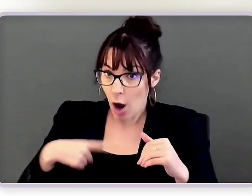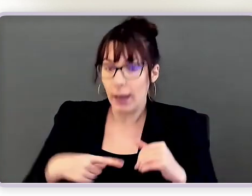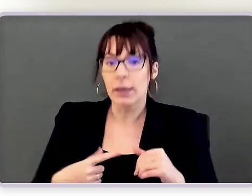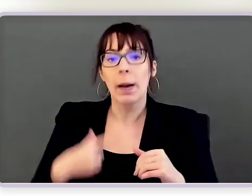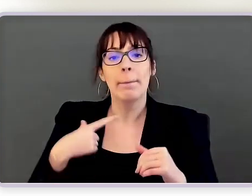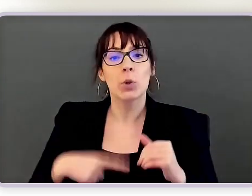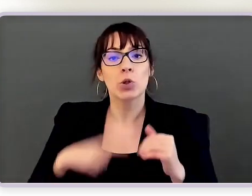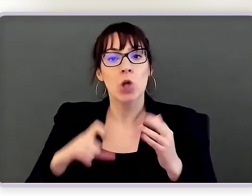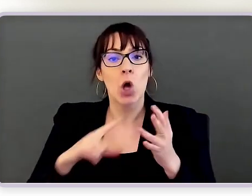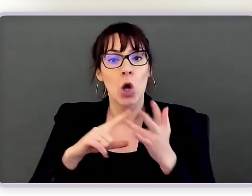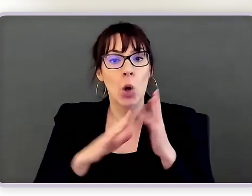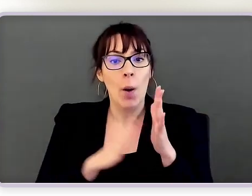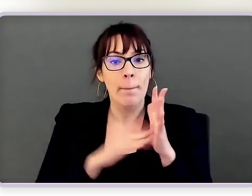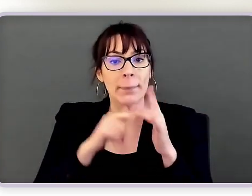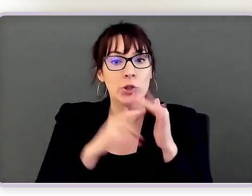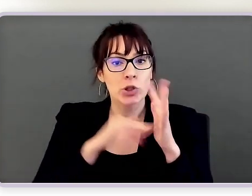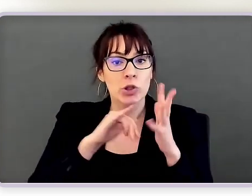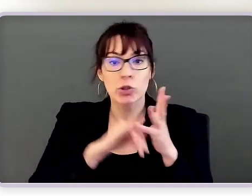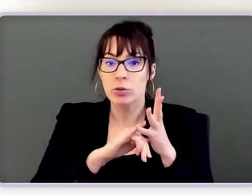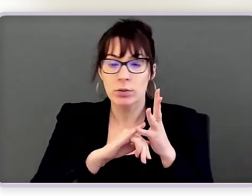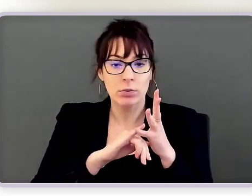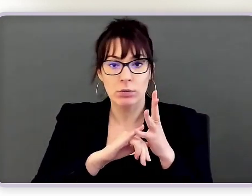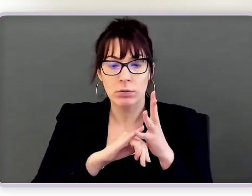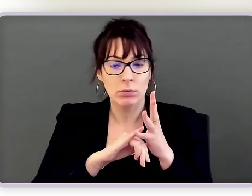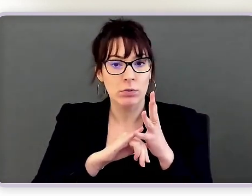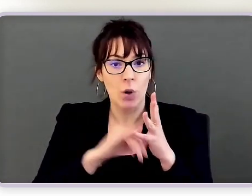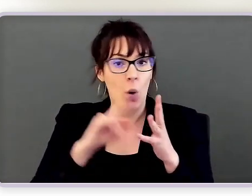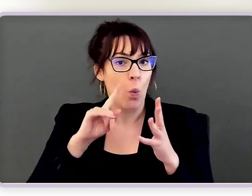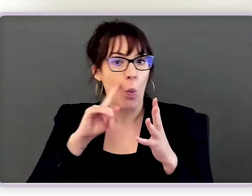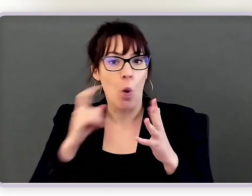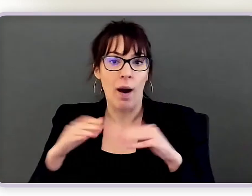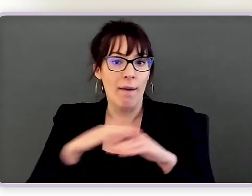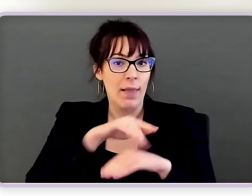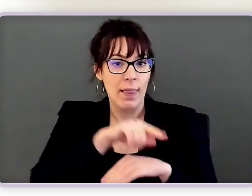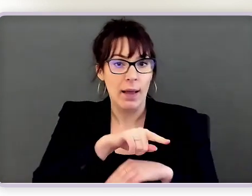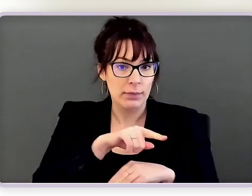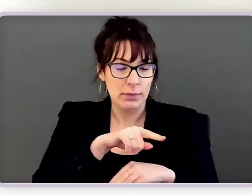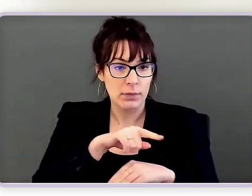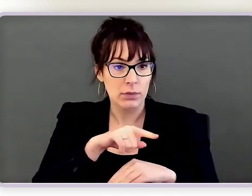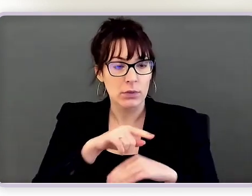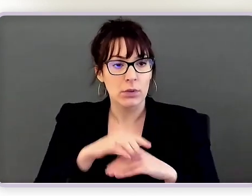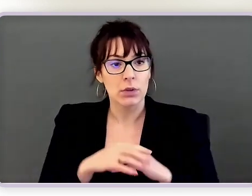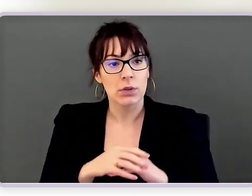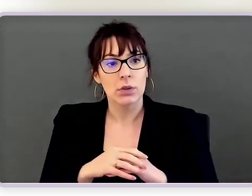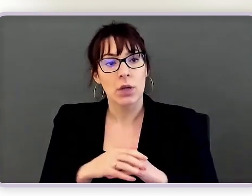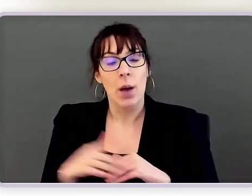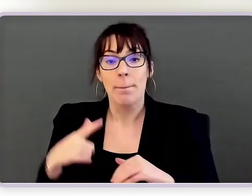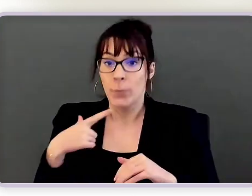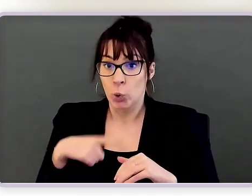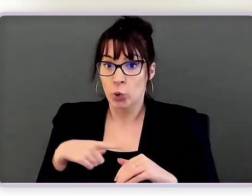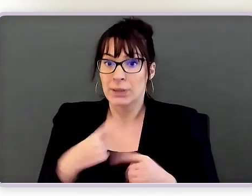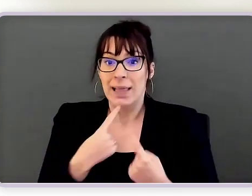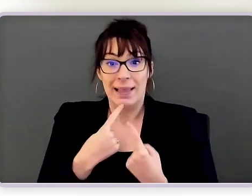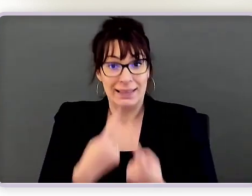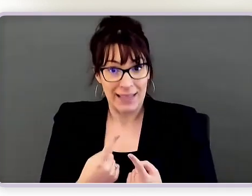them because they say that there is an alternative remedy for you, which is the tribunals, the